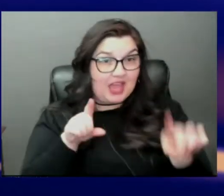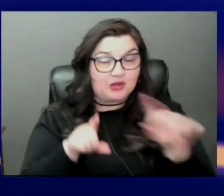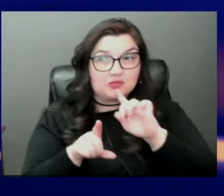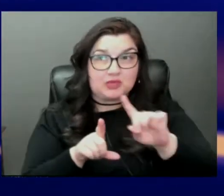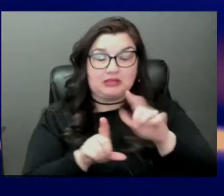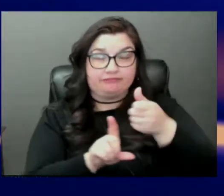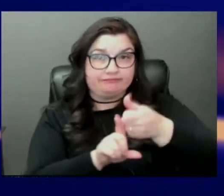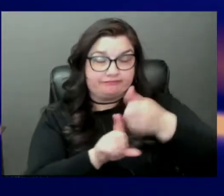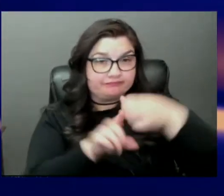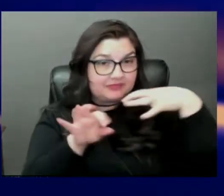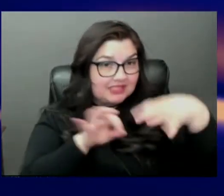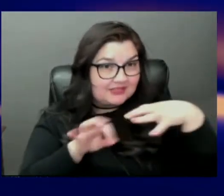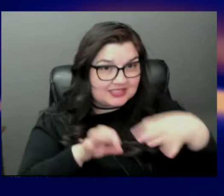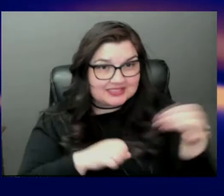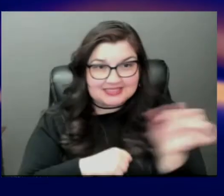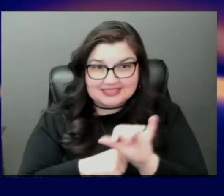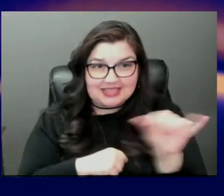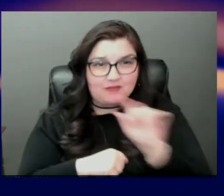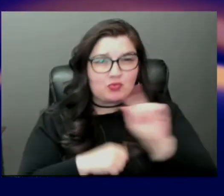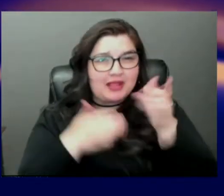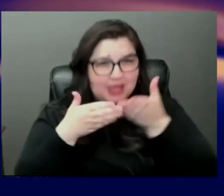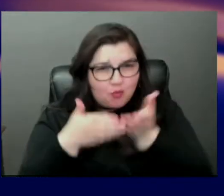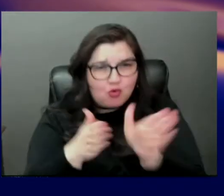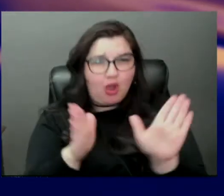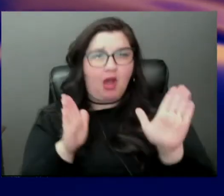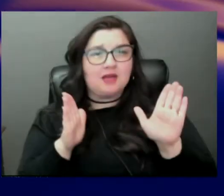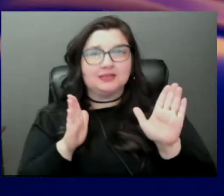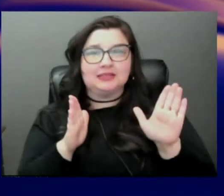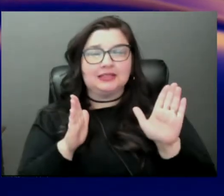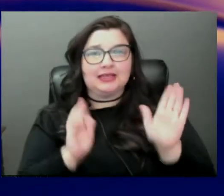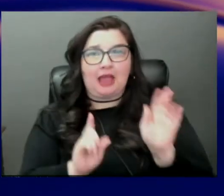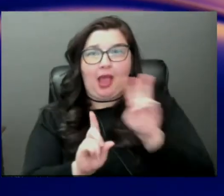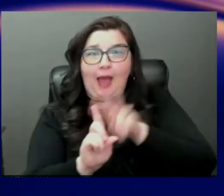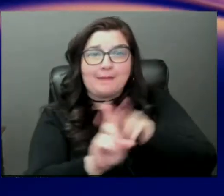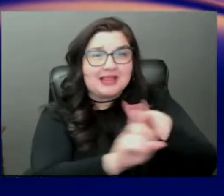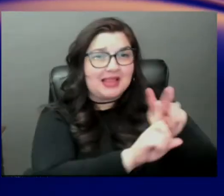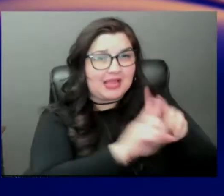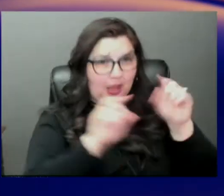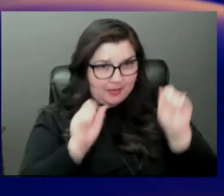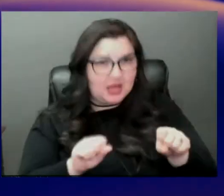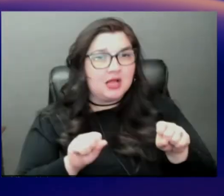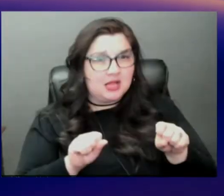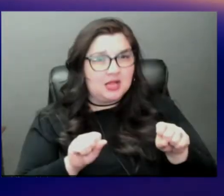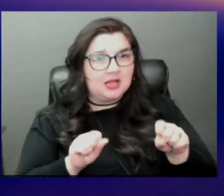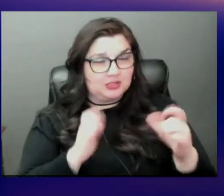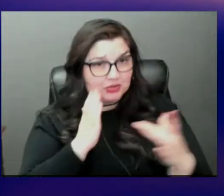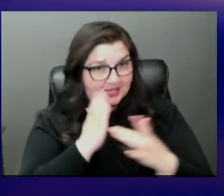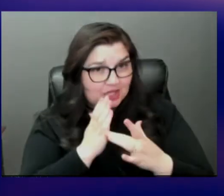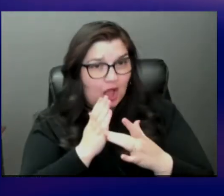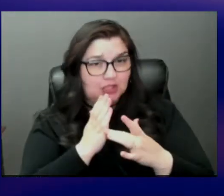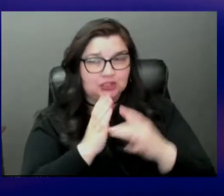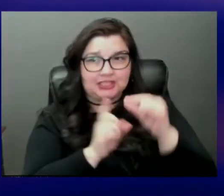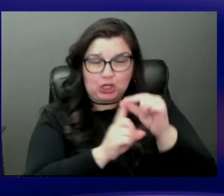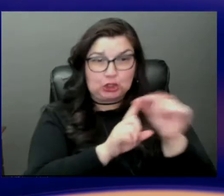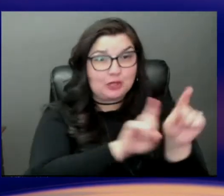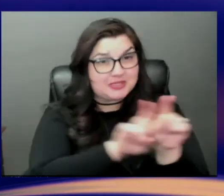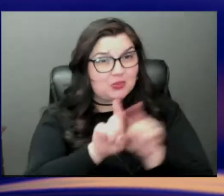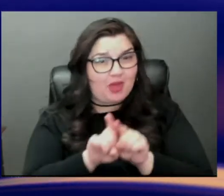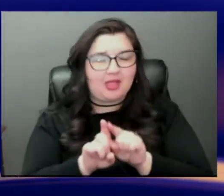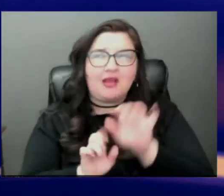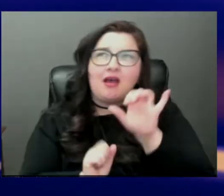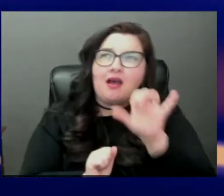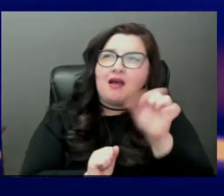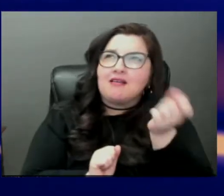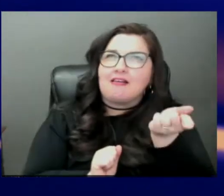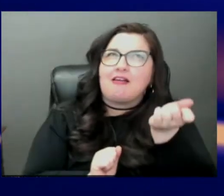there. So it's a very broadly applicable technology and a broadly applicable term as well. Got it. So tell me a little bit about